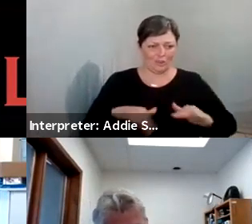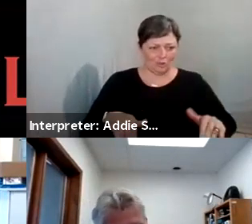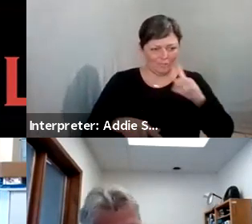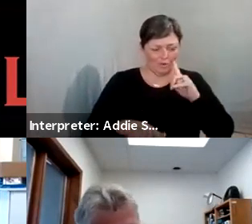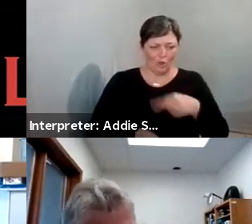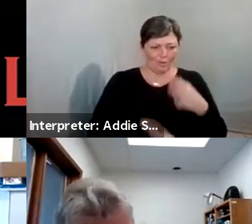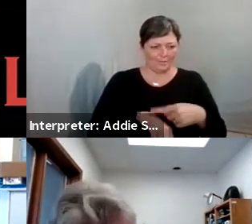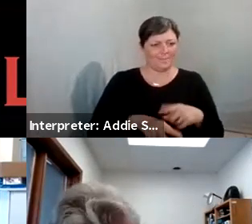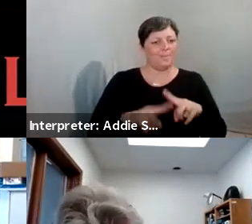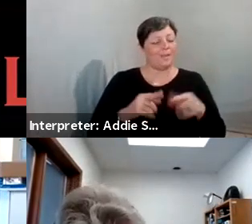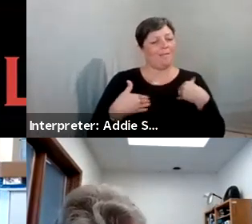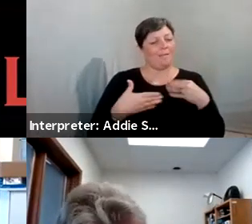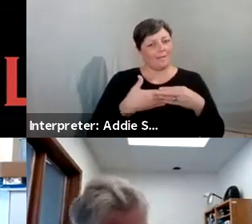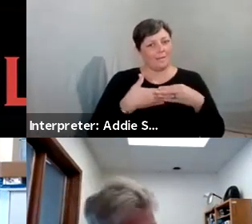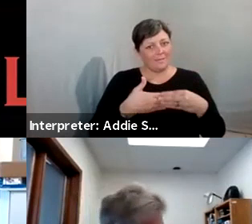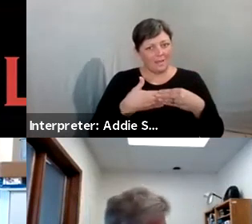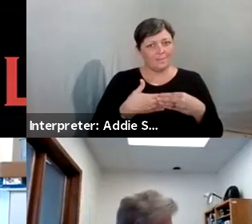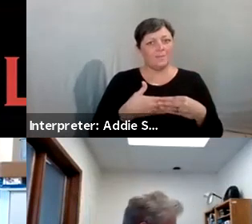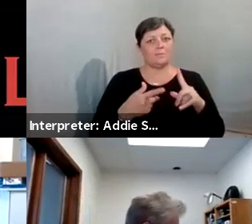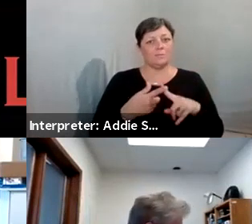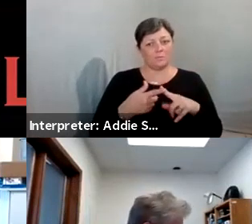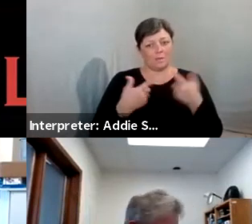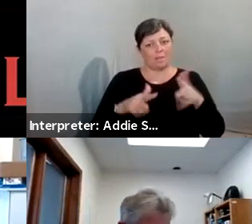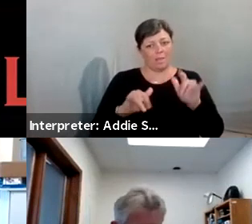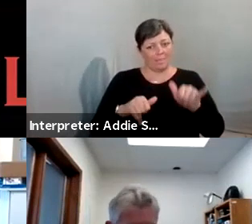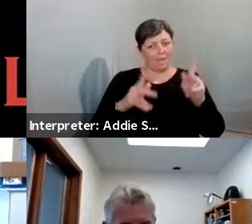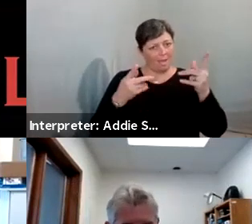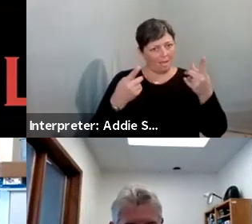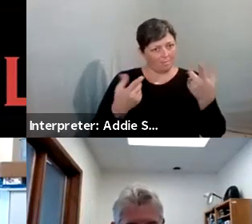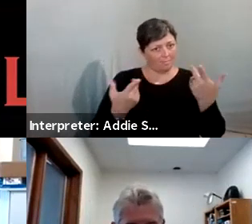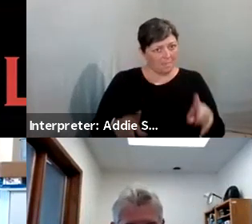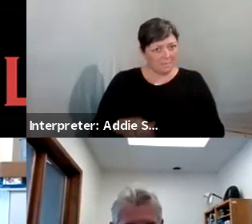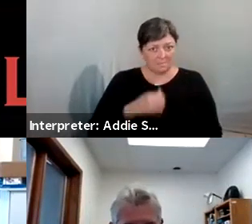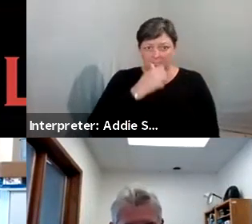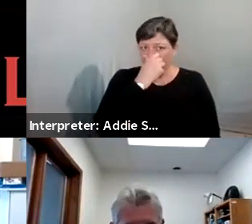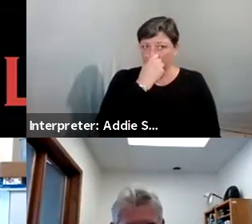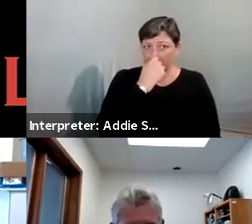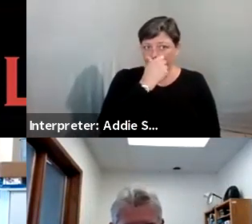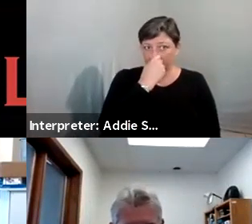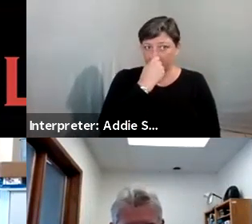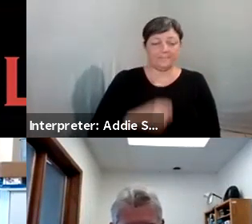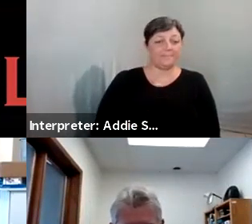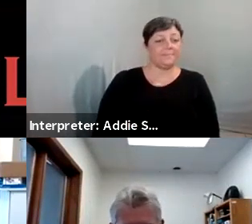But we have the flexibility to let that happen. And so